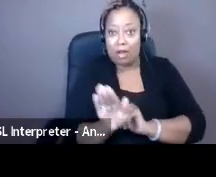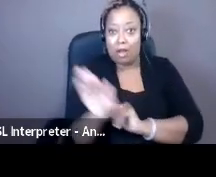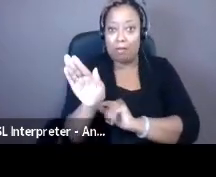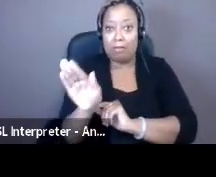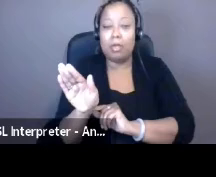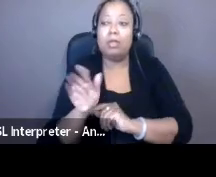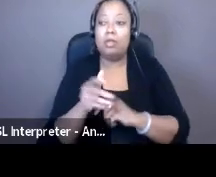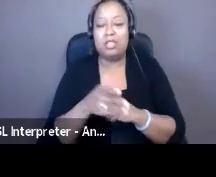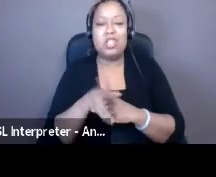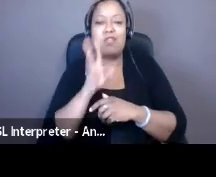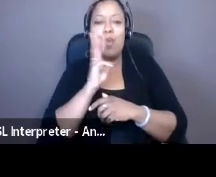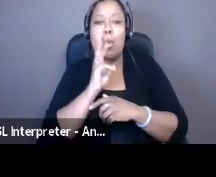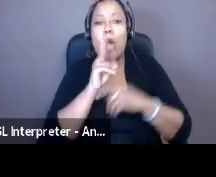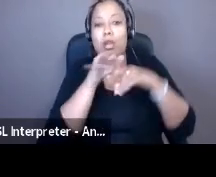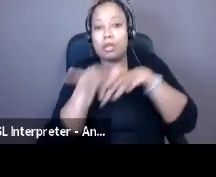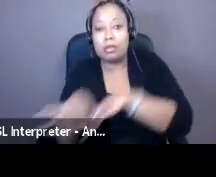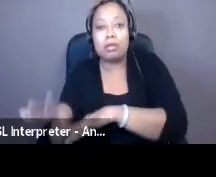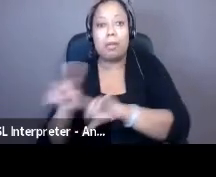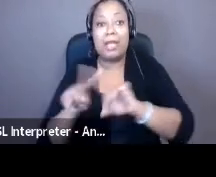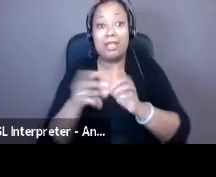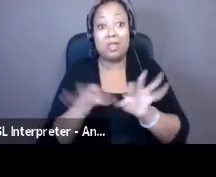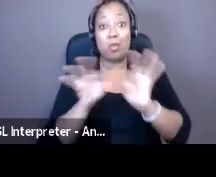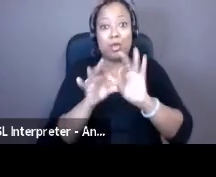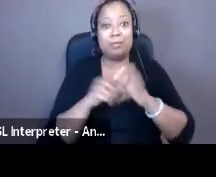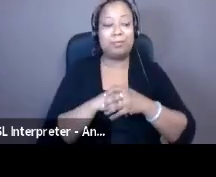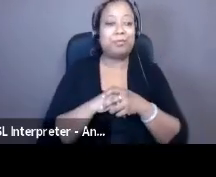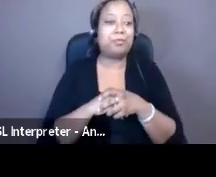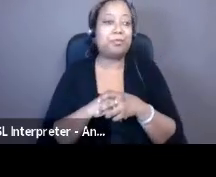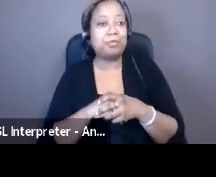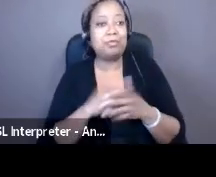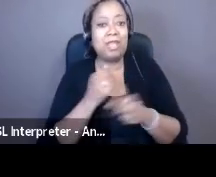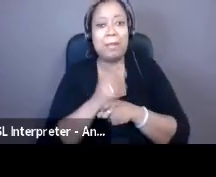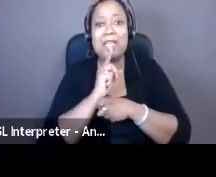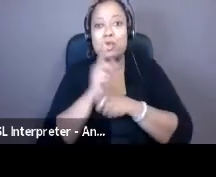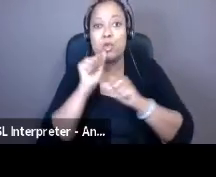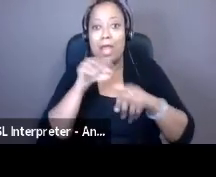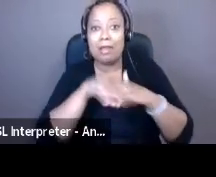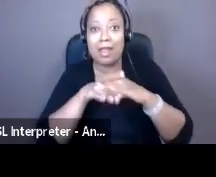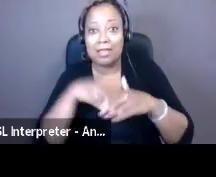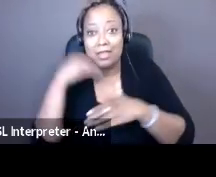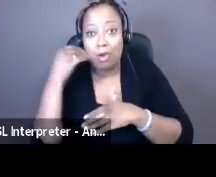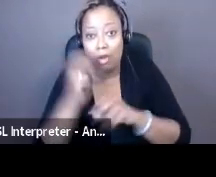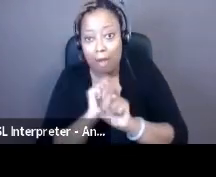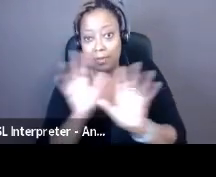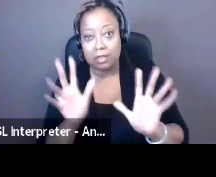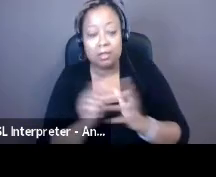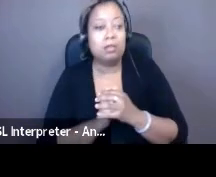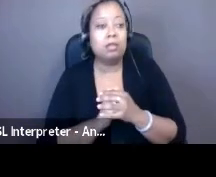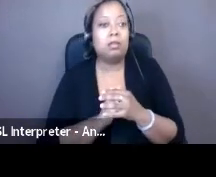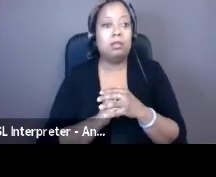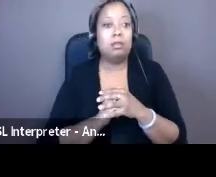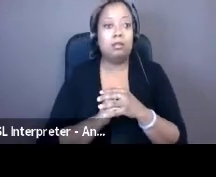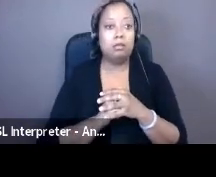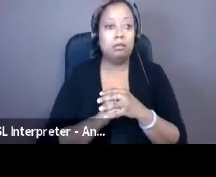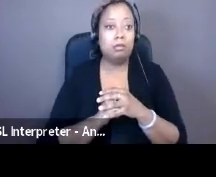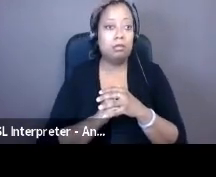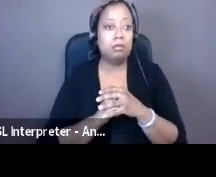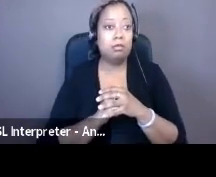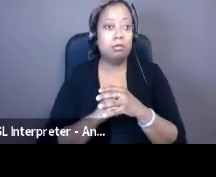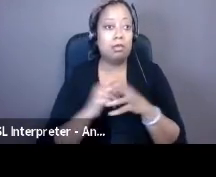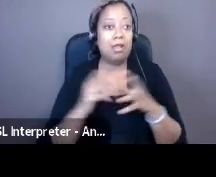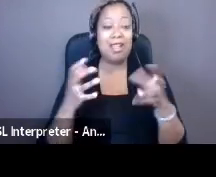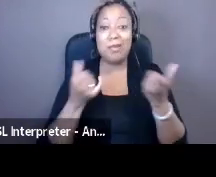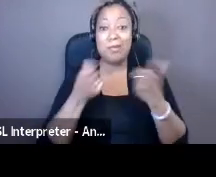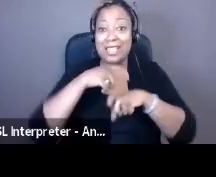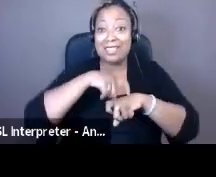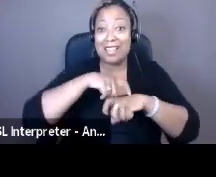away from the door, but it's important to make sure that you can get into your house, obviously. Many times, houses are